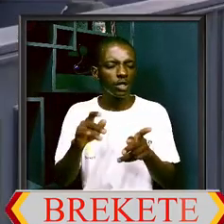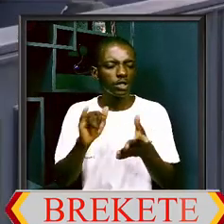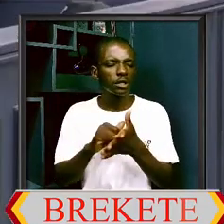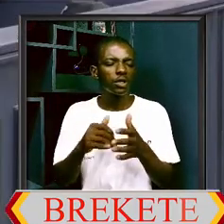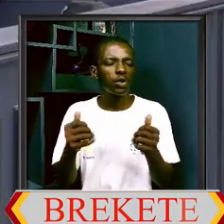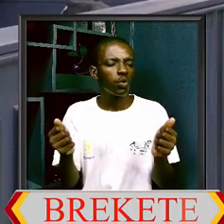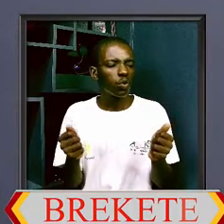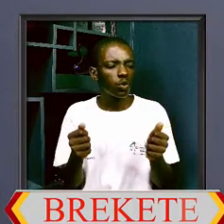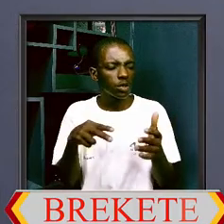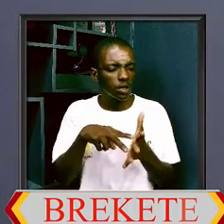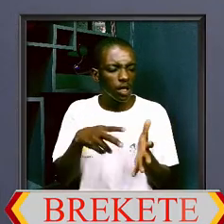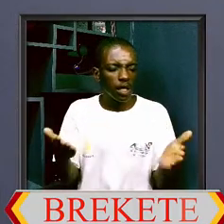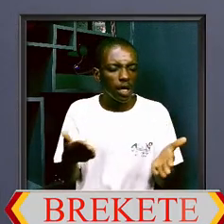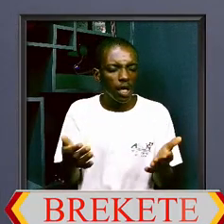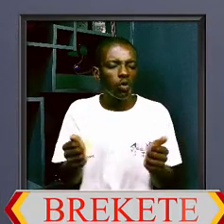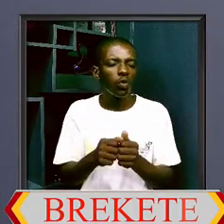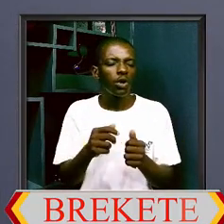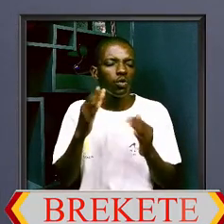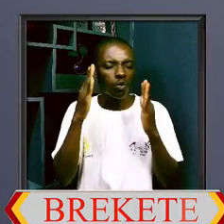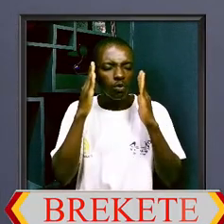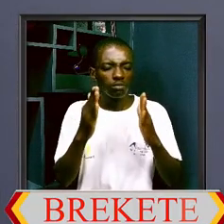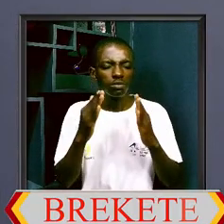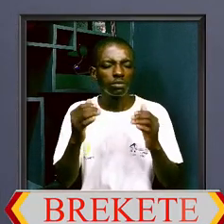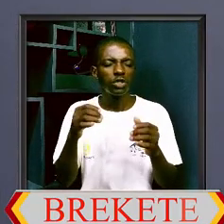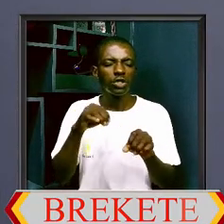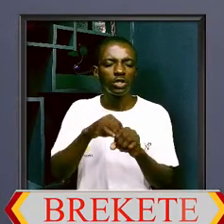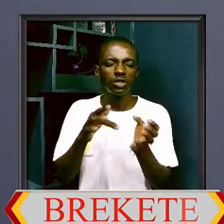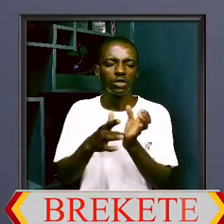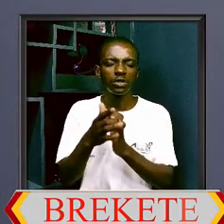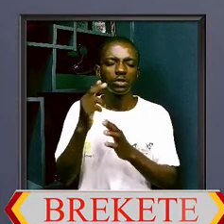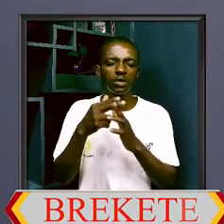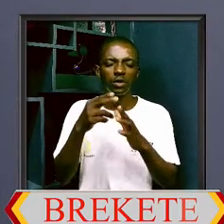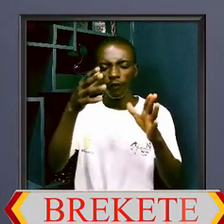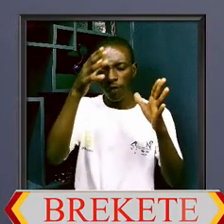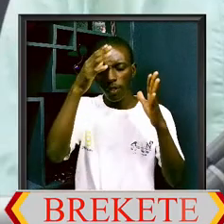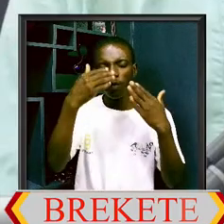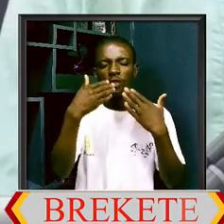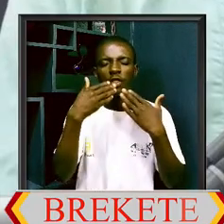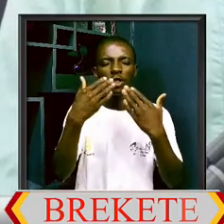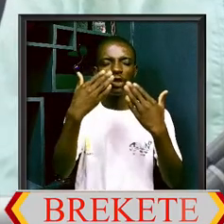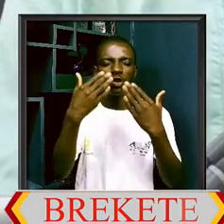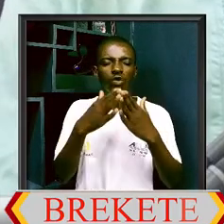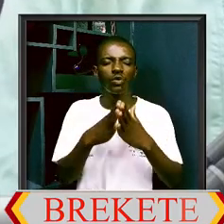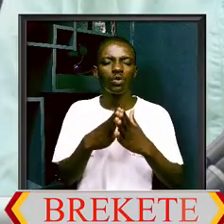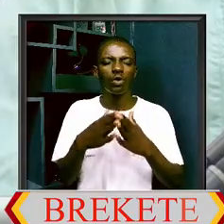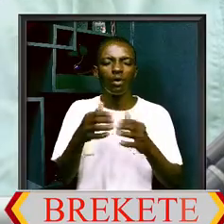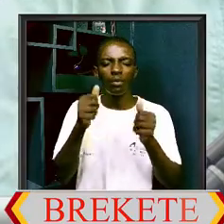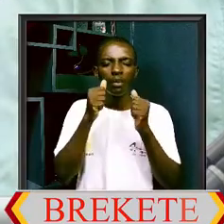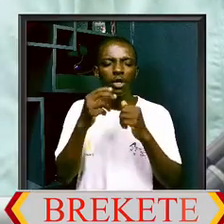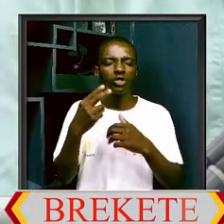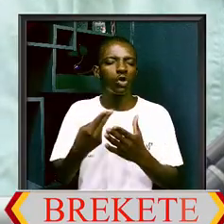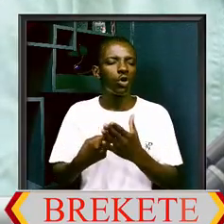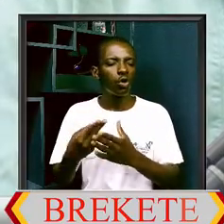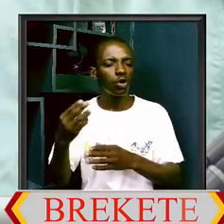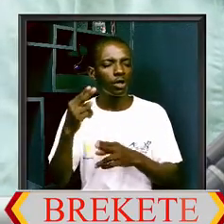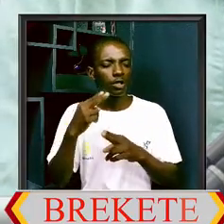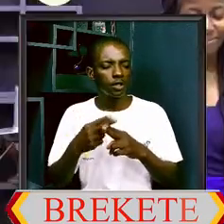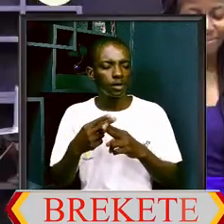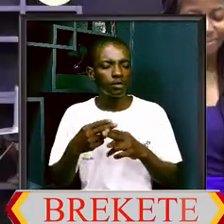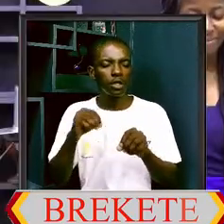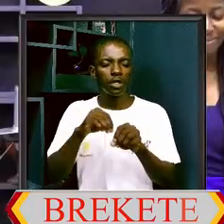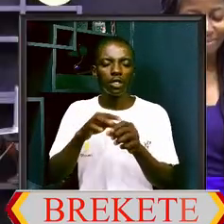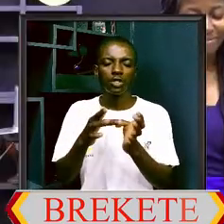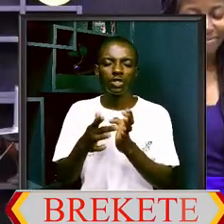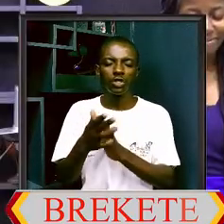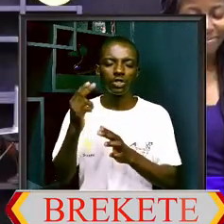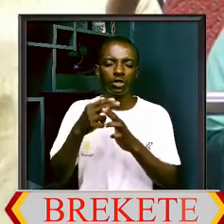stay here with one mind Amen in the name of Jesus Amen father we thank you we thank you we bless your holy name